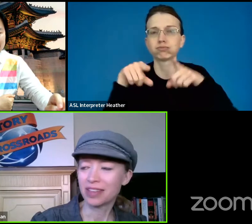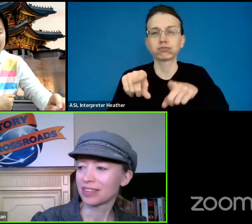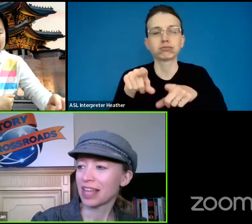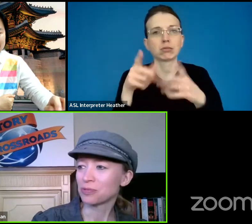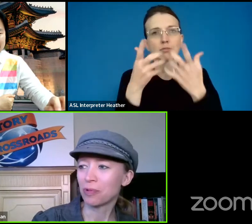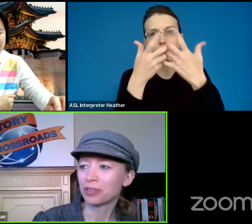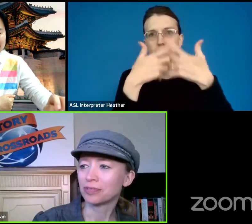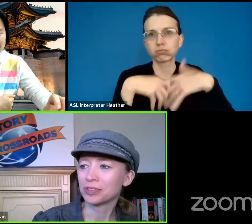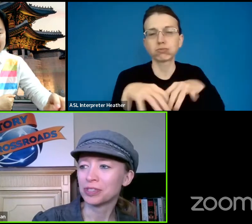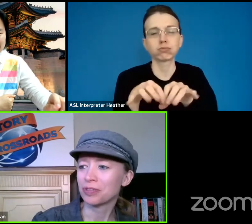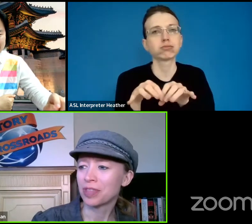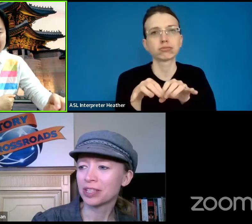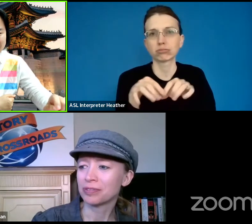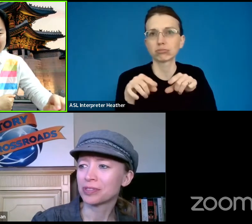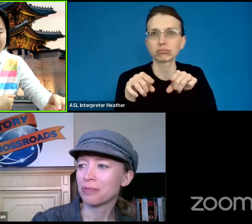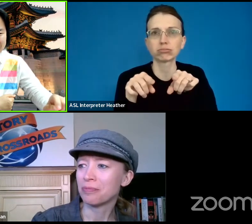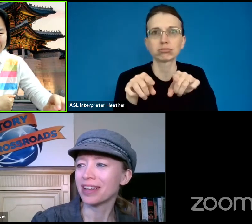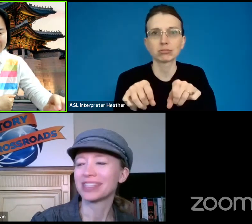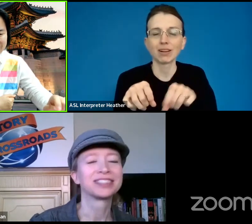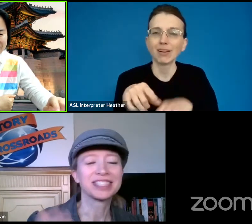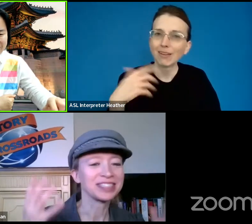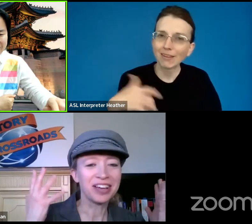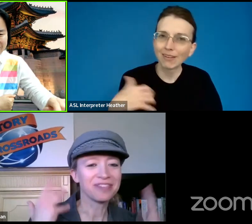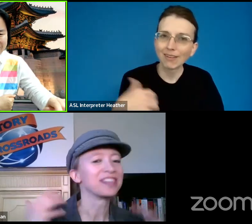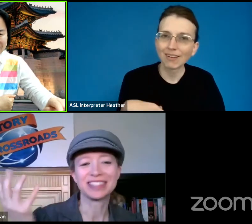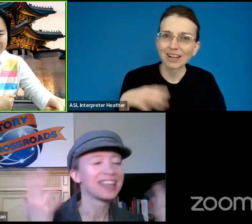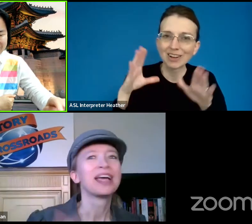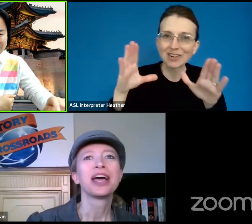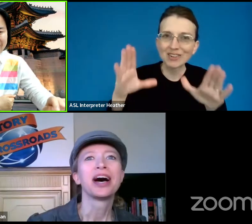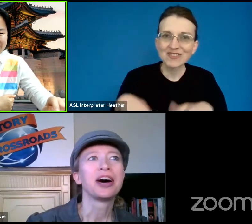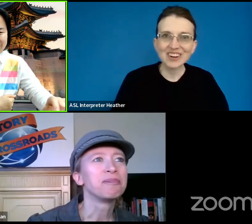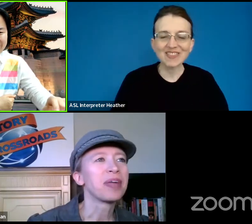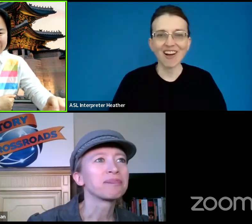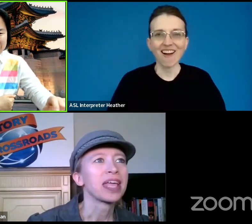Well, that's wonderful too. Thank you so much. I just love this.